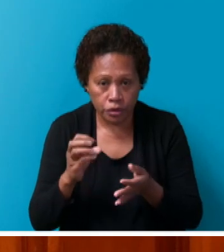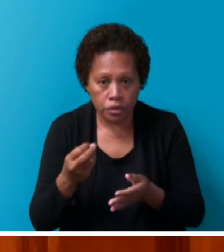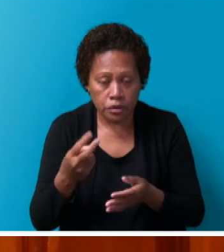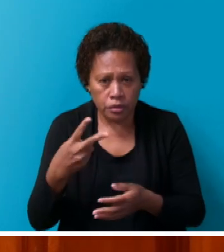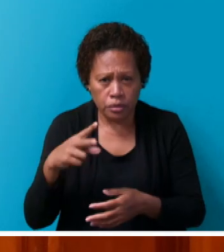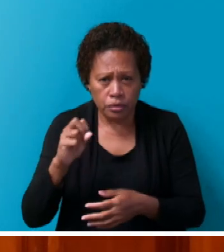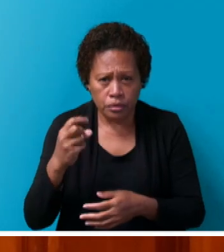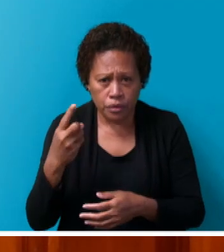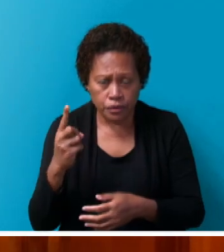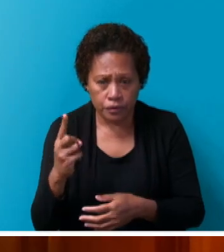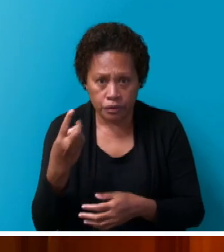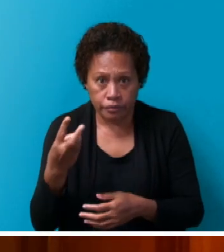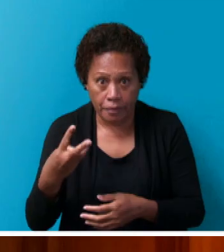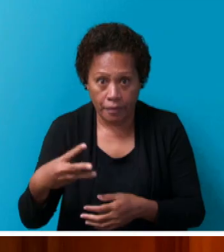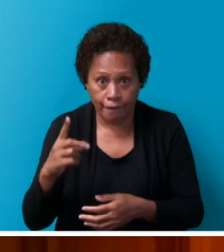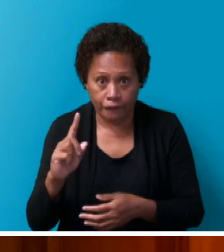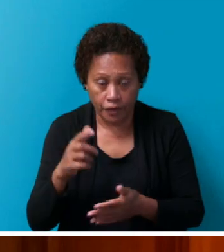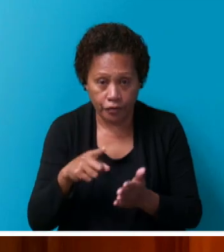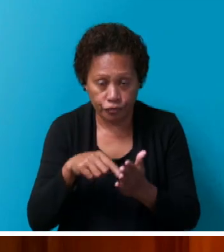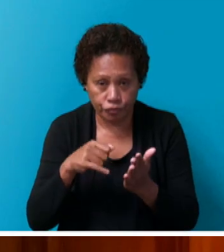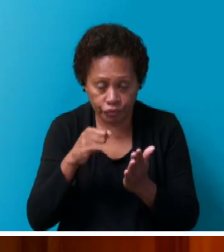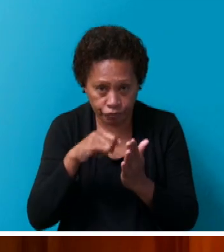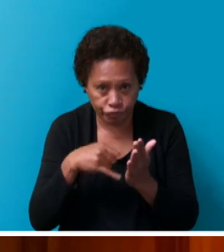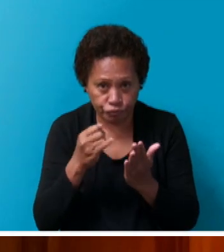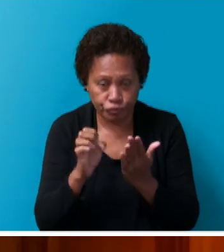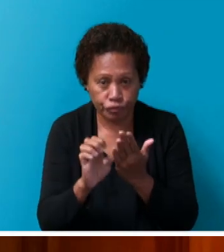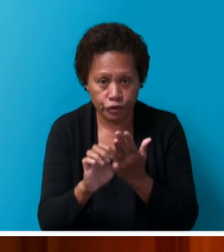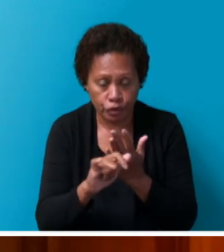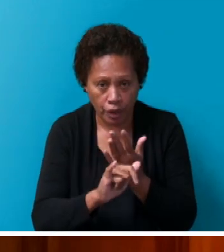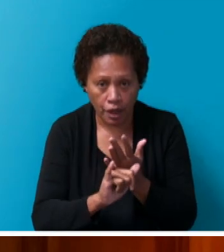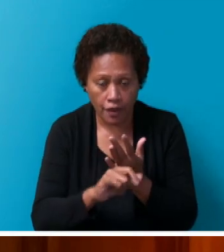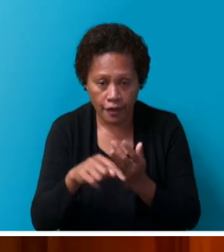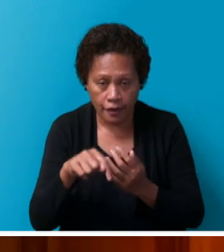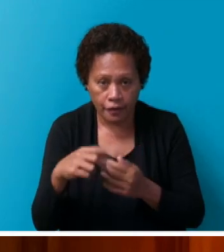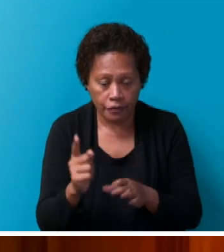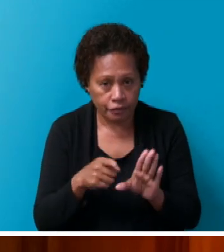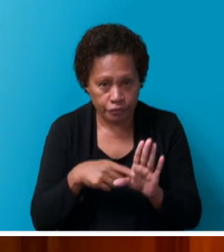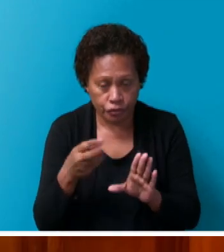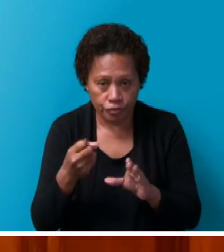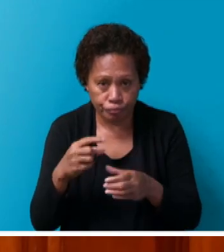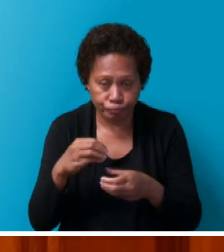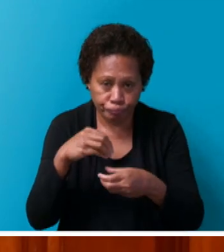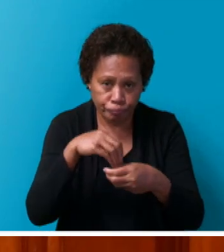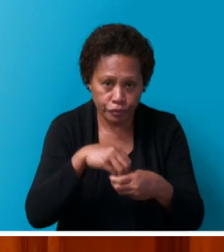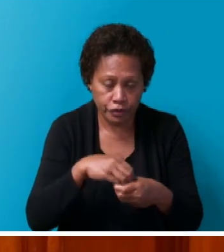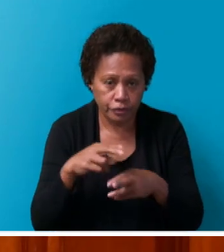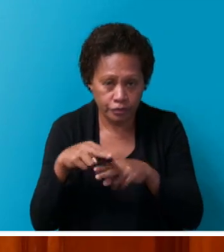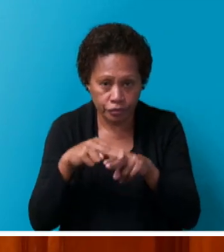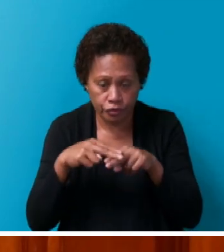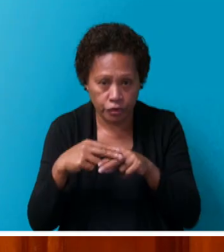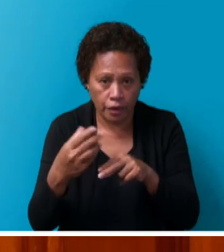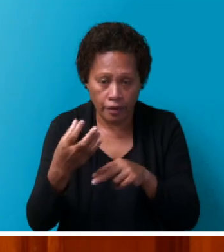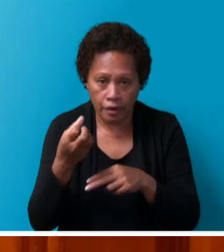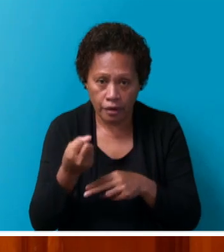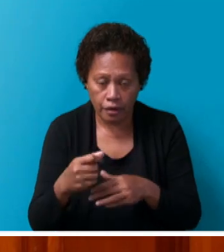and 31st of July this year, last month, I was privileged to join the National Geographic Pristine Seas Fiji expedition on